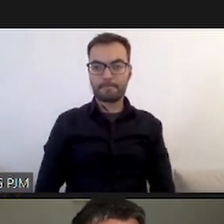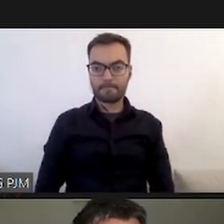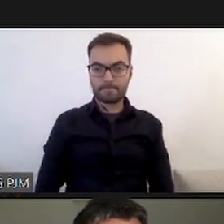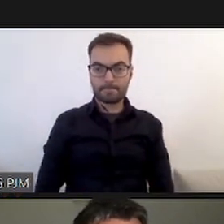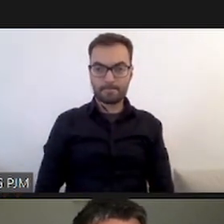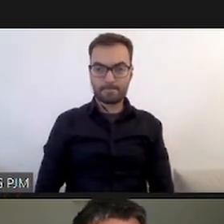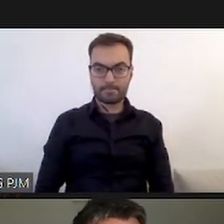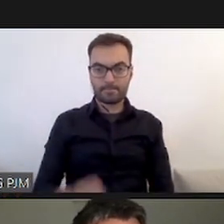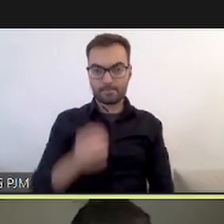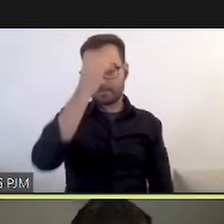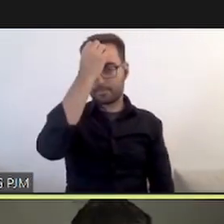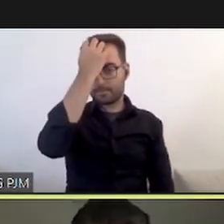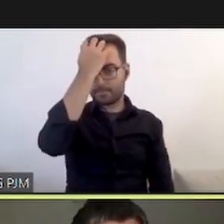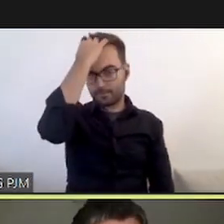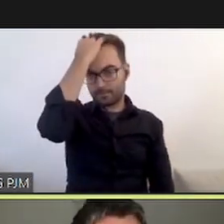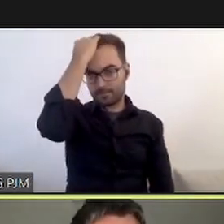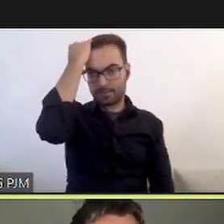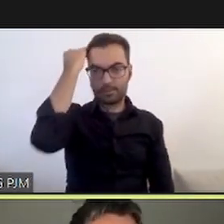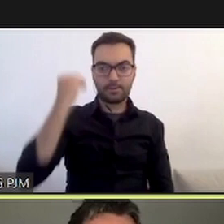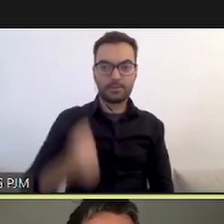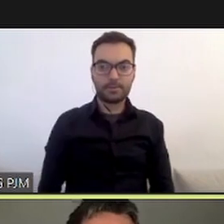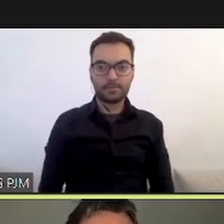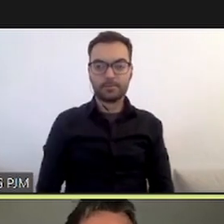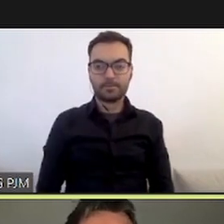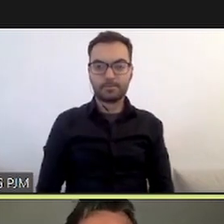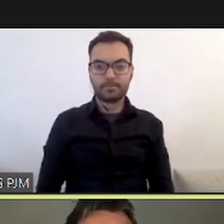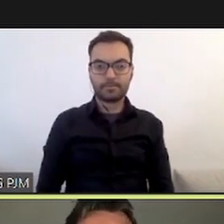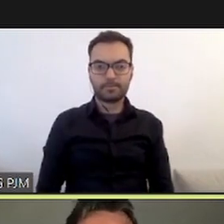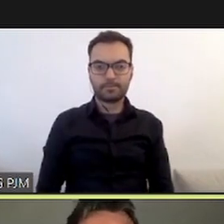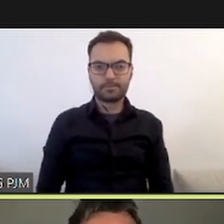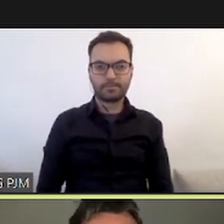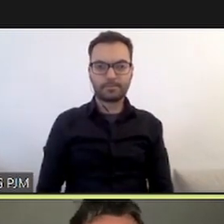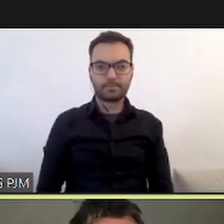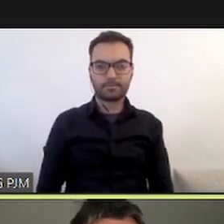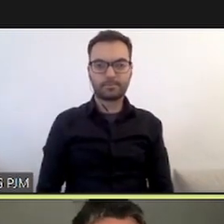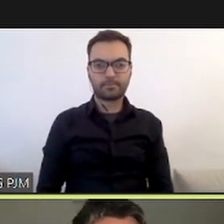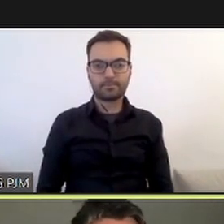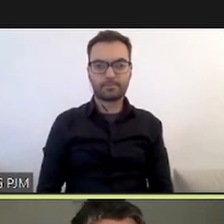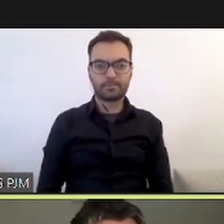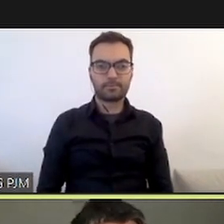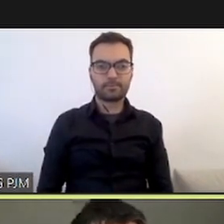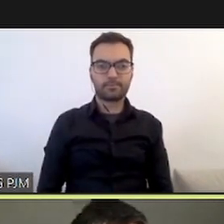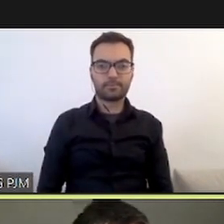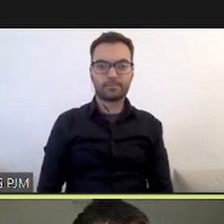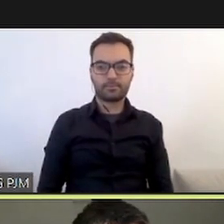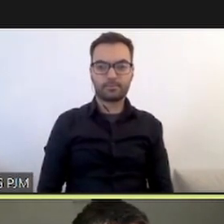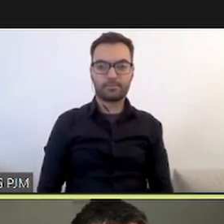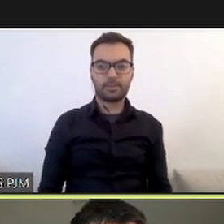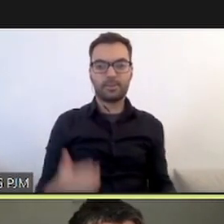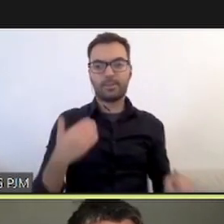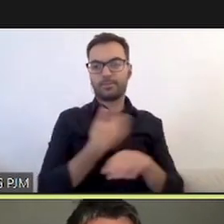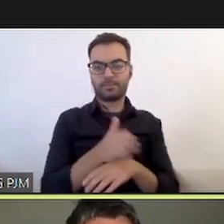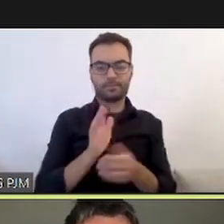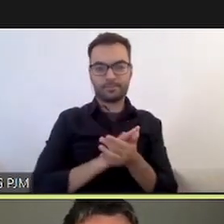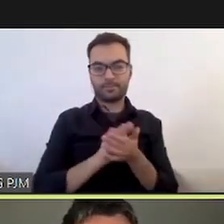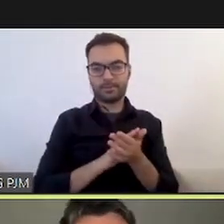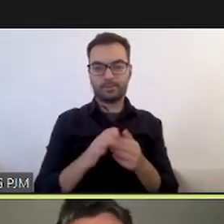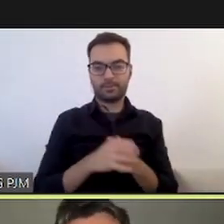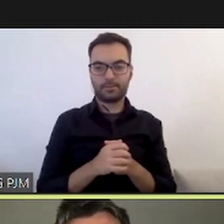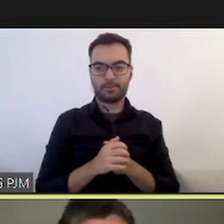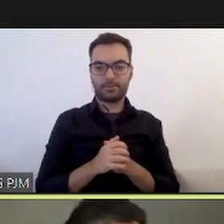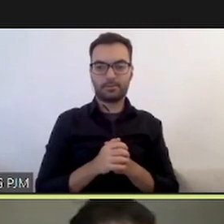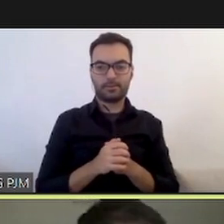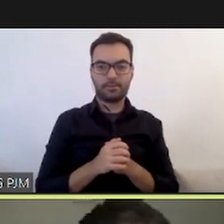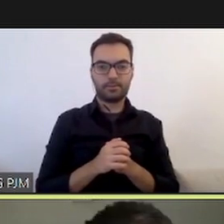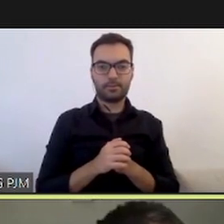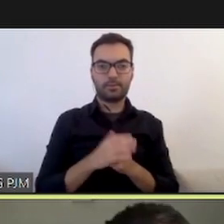Smashing how to run accessibility. Yeah, I'm running out of time, I know. Mismatch, and